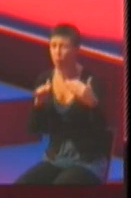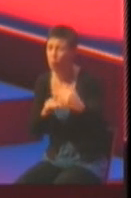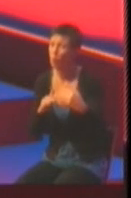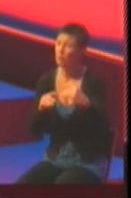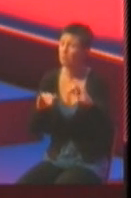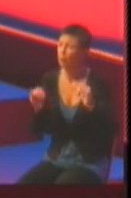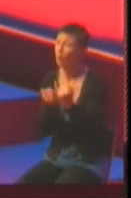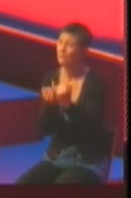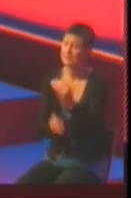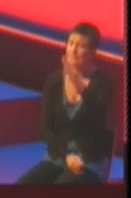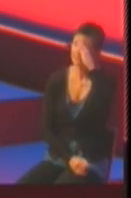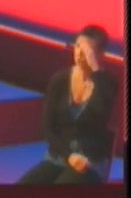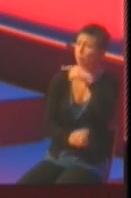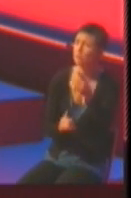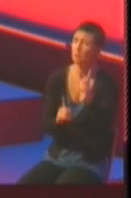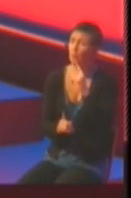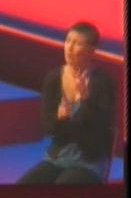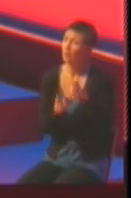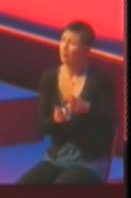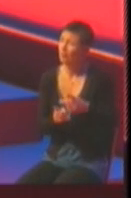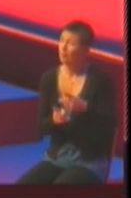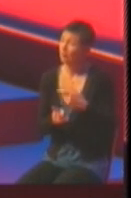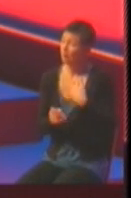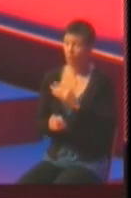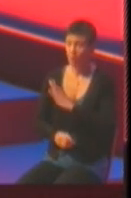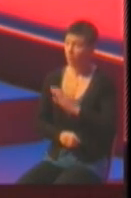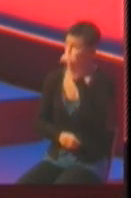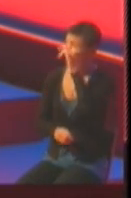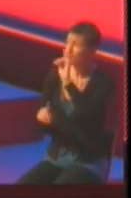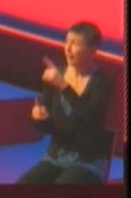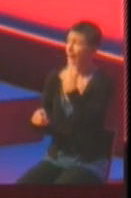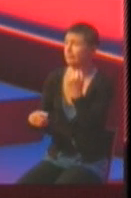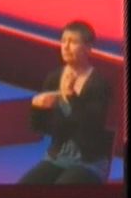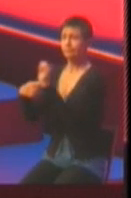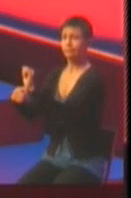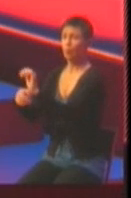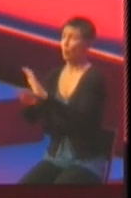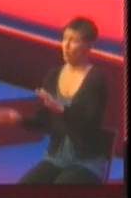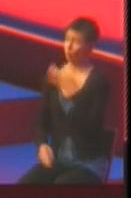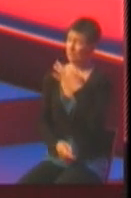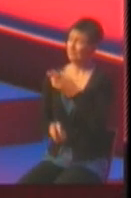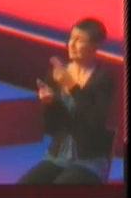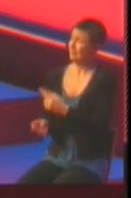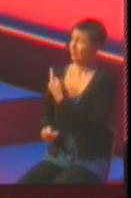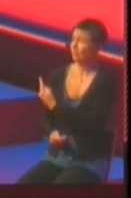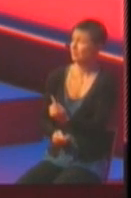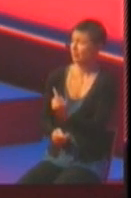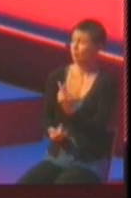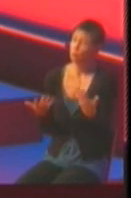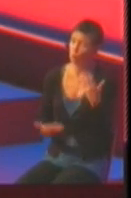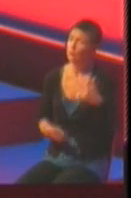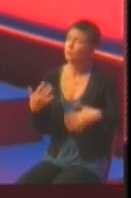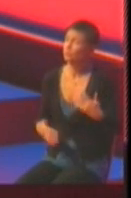bloody. Our armed forces know that they can't defeat an enemy without risking death and